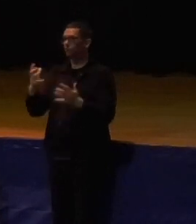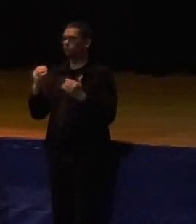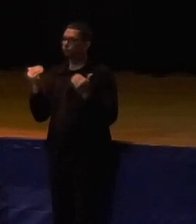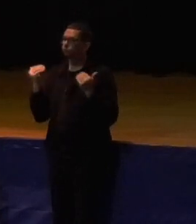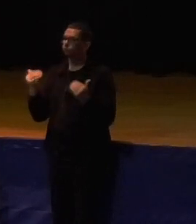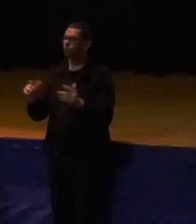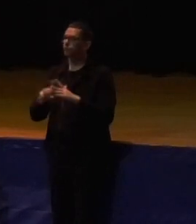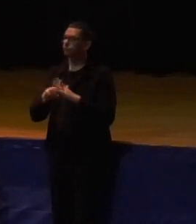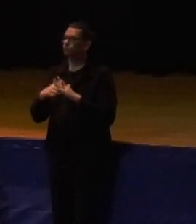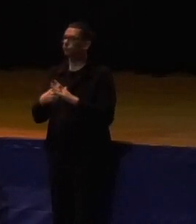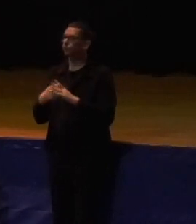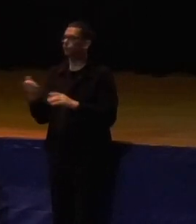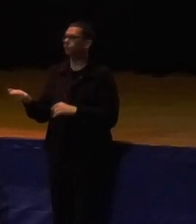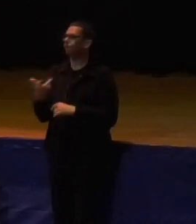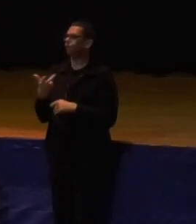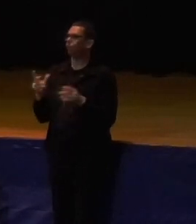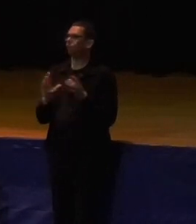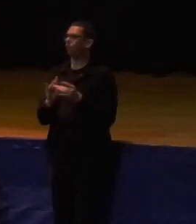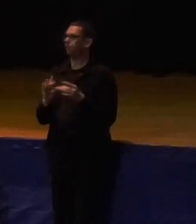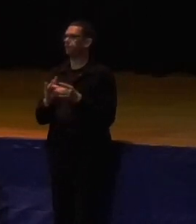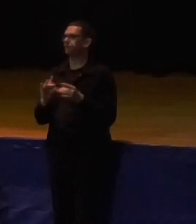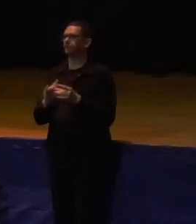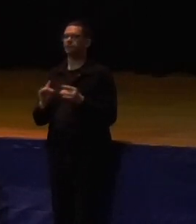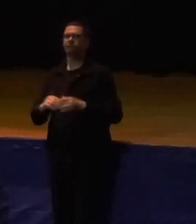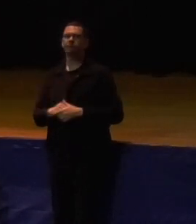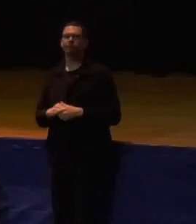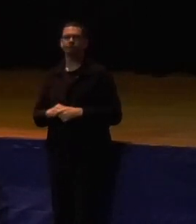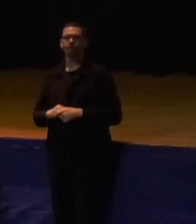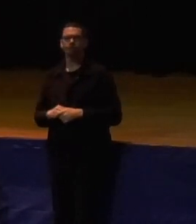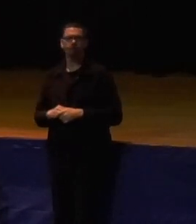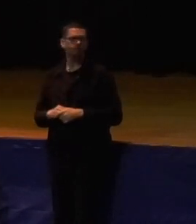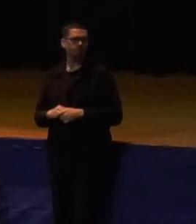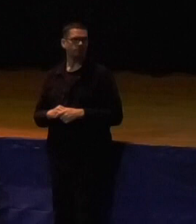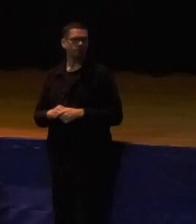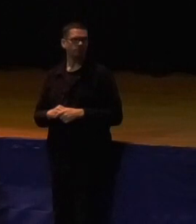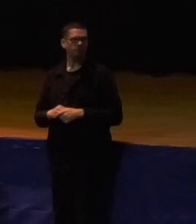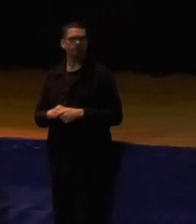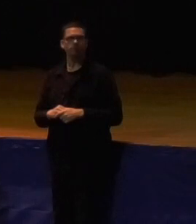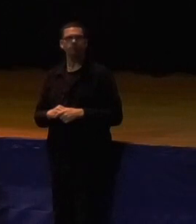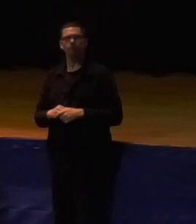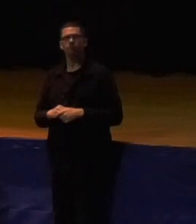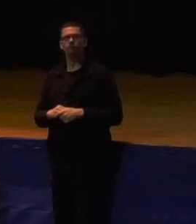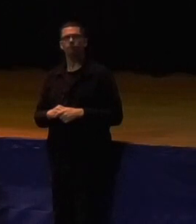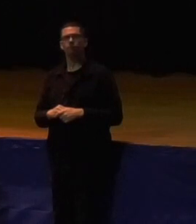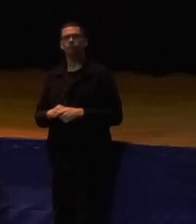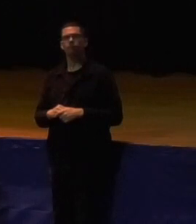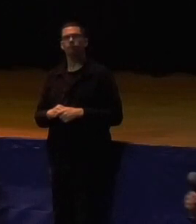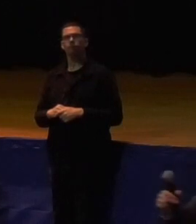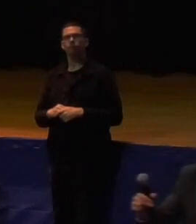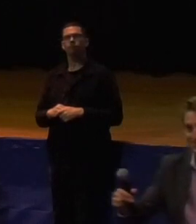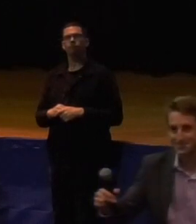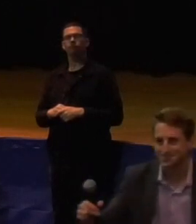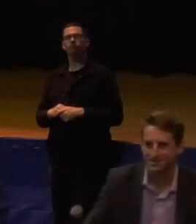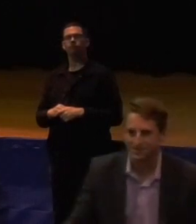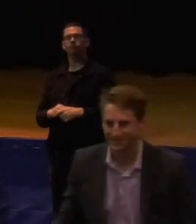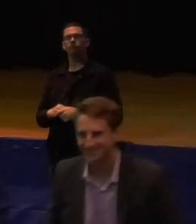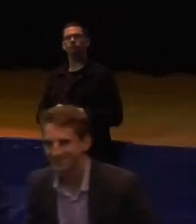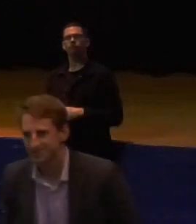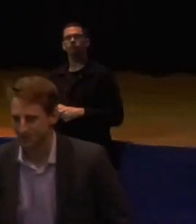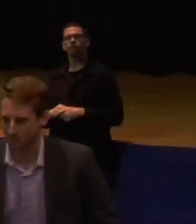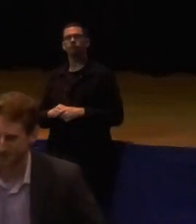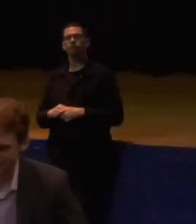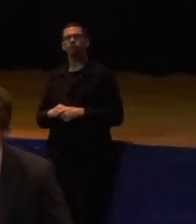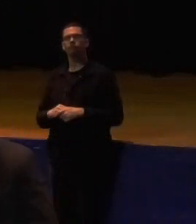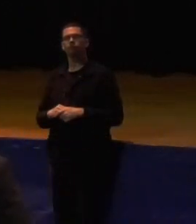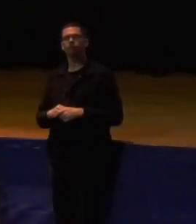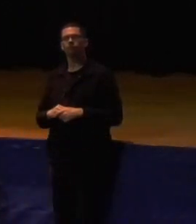a few comments. Sir. And we can bring a microphone to you.